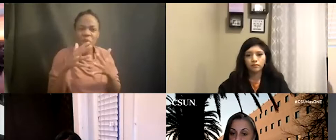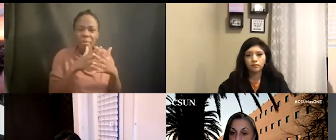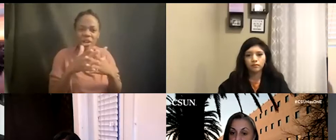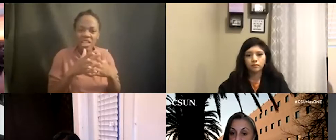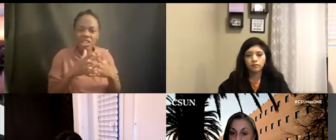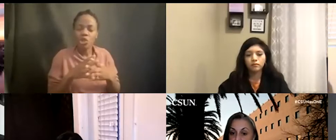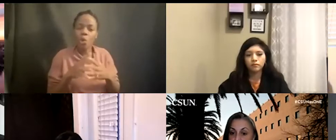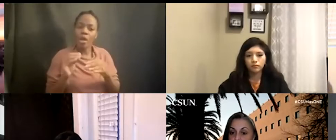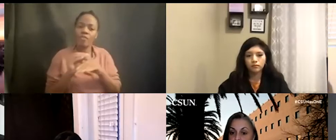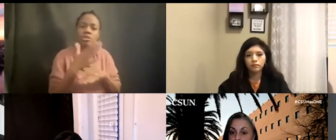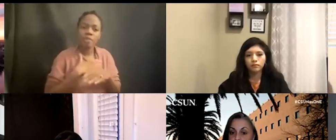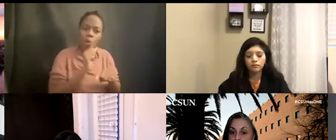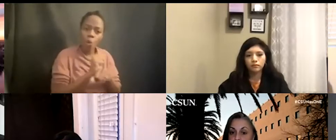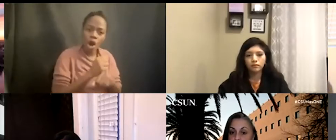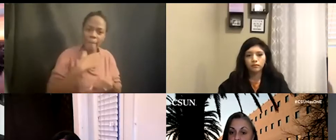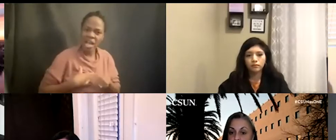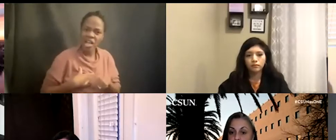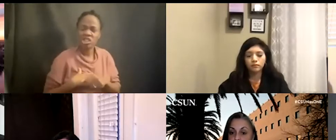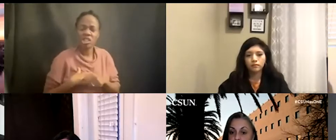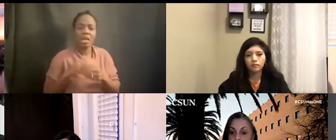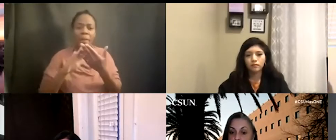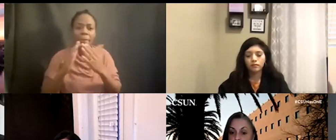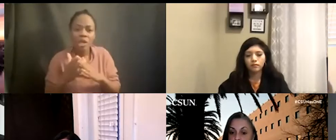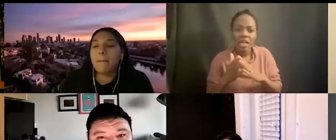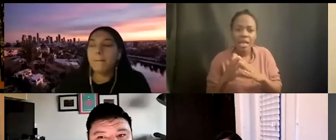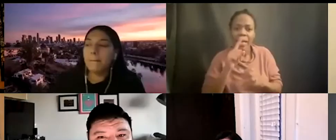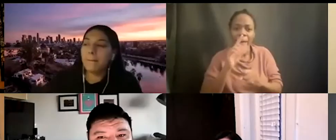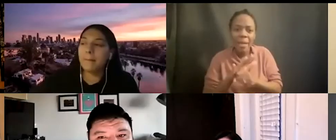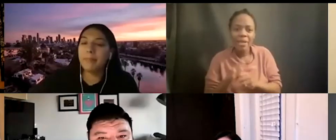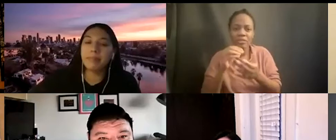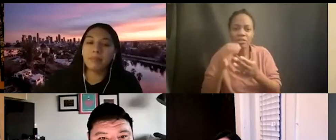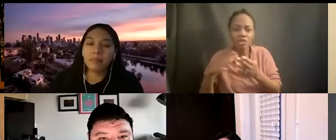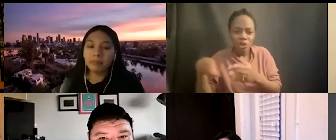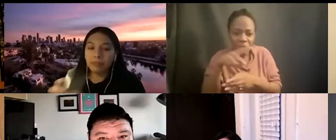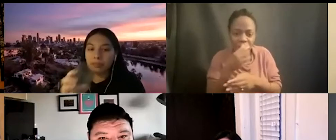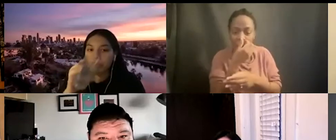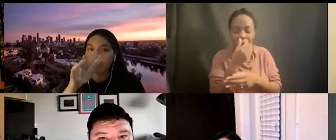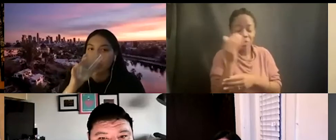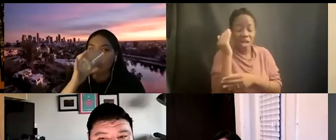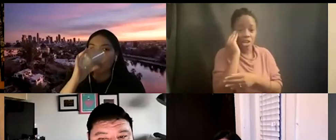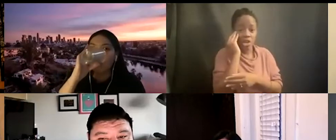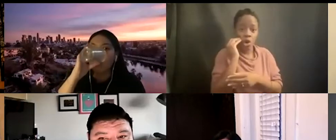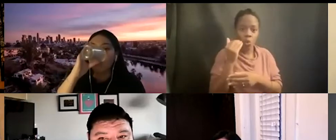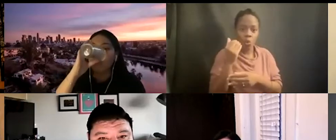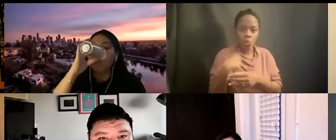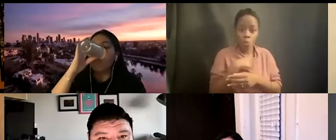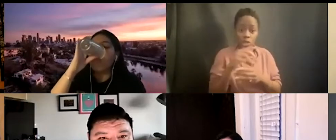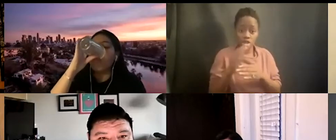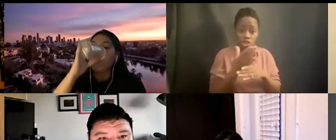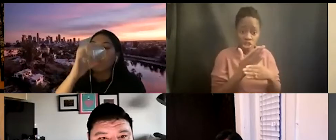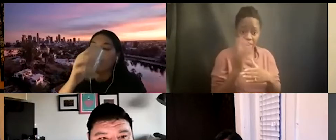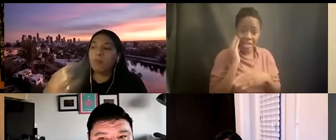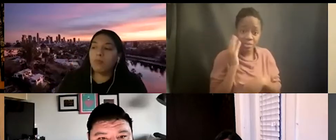my passion, my commitment to our communities, to our students. And so, I know that, we share experiences from